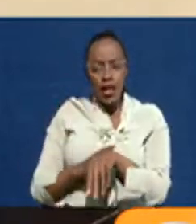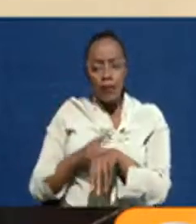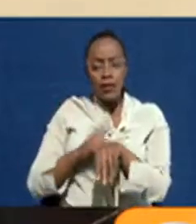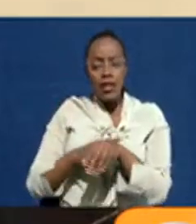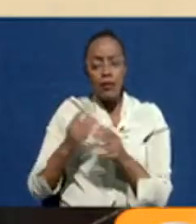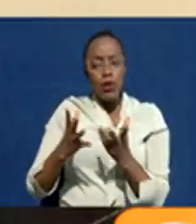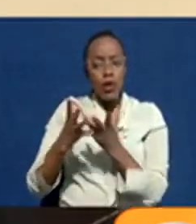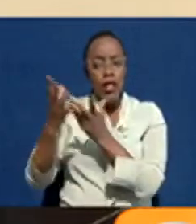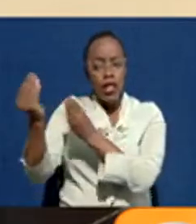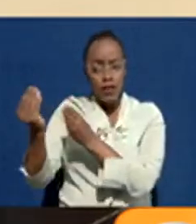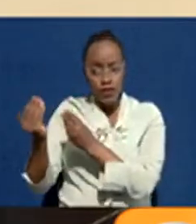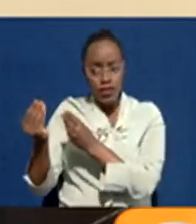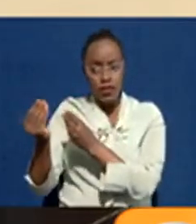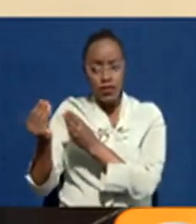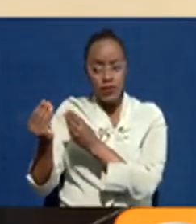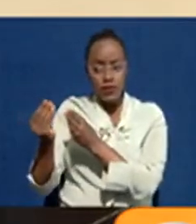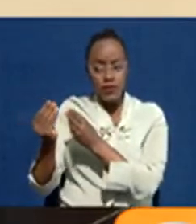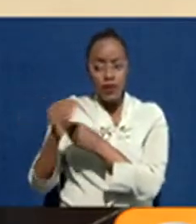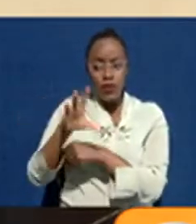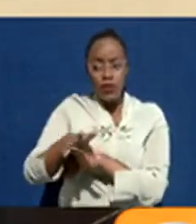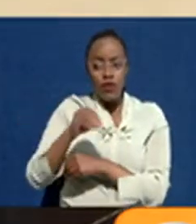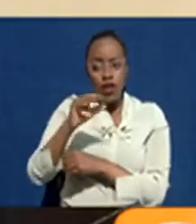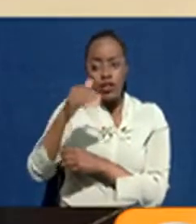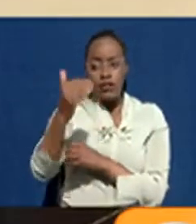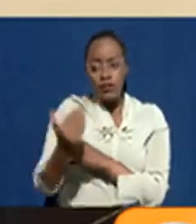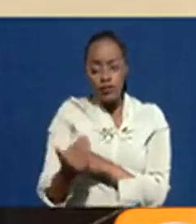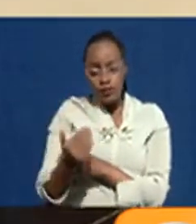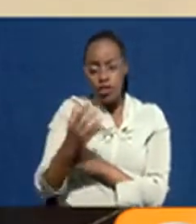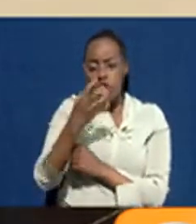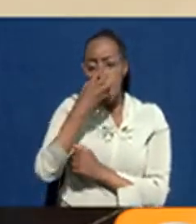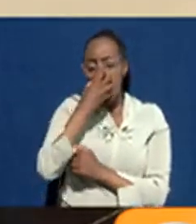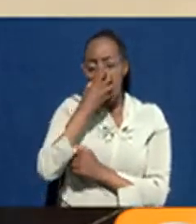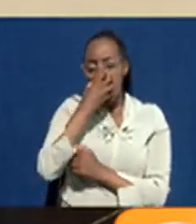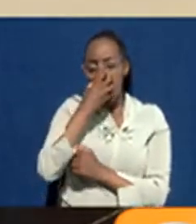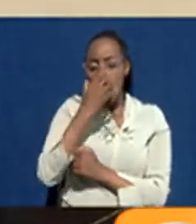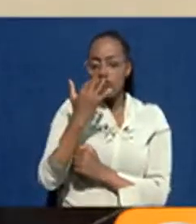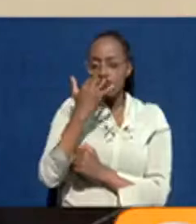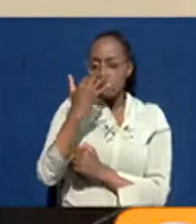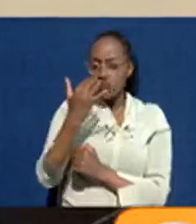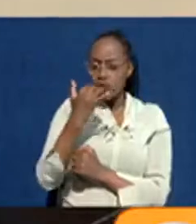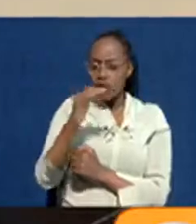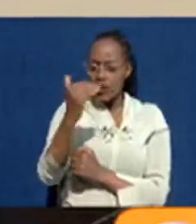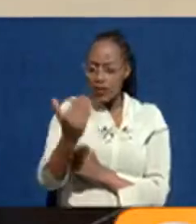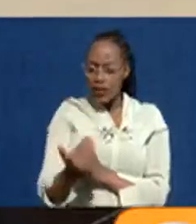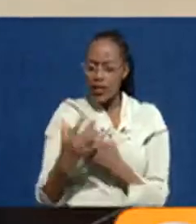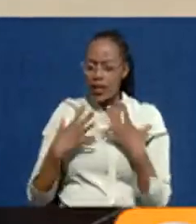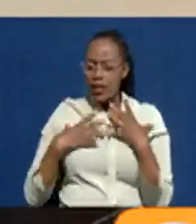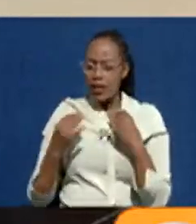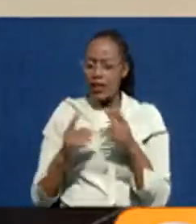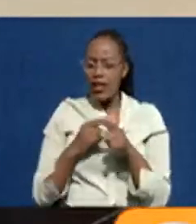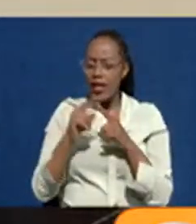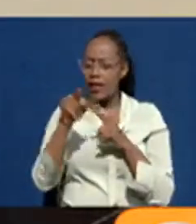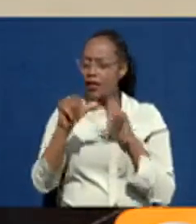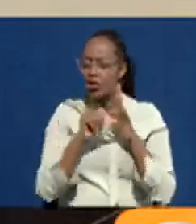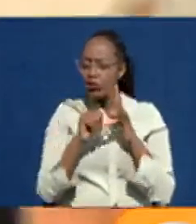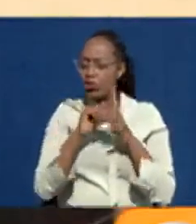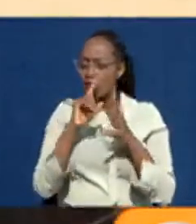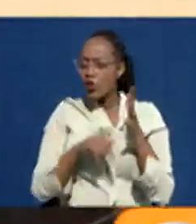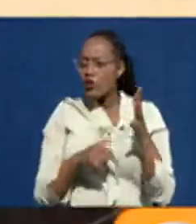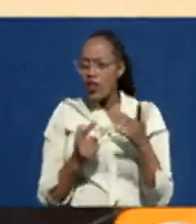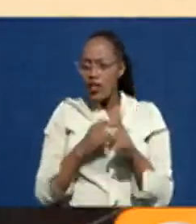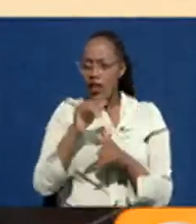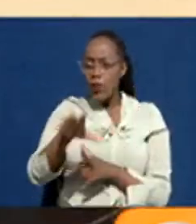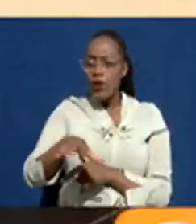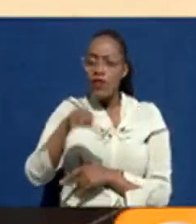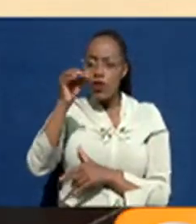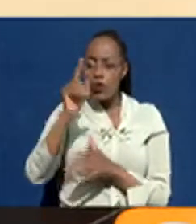tulipoenda, tulipata mtoto amekuwa on oxygen. Na mtoto amekuwa kipona. So what is this? We found